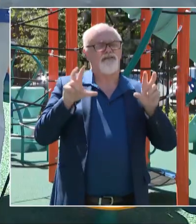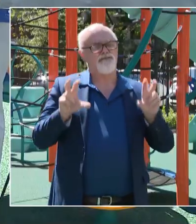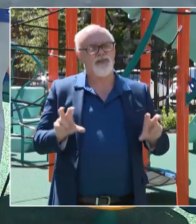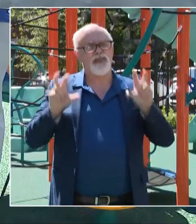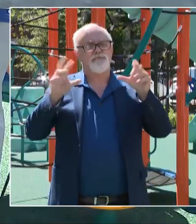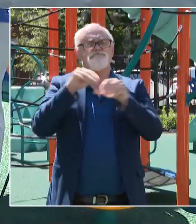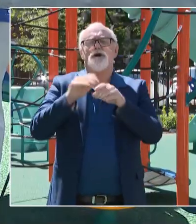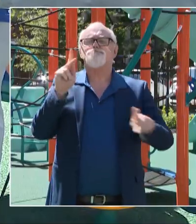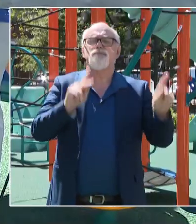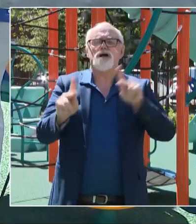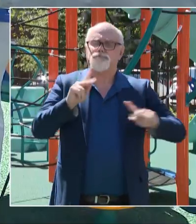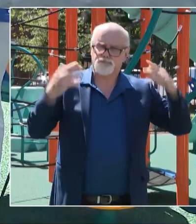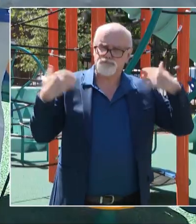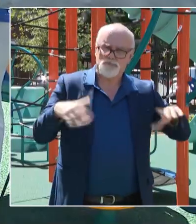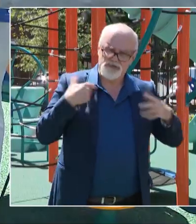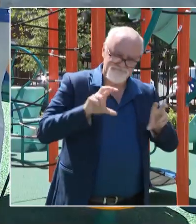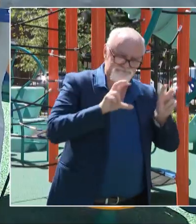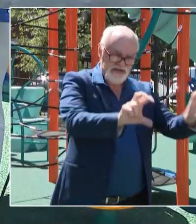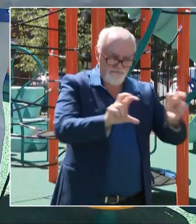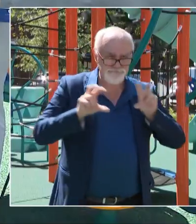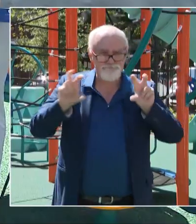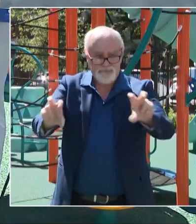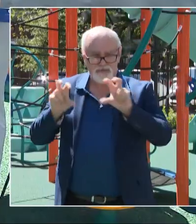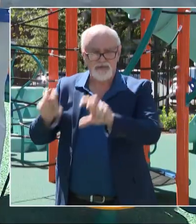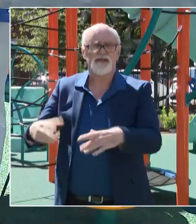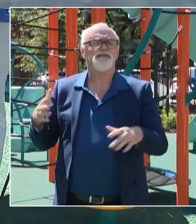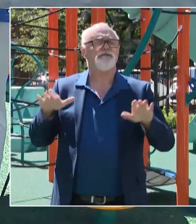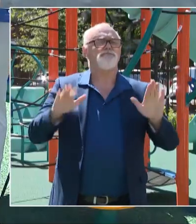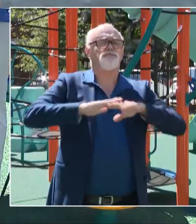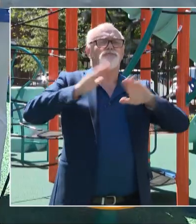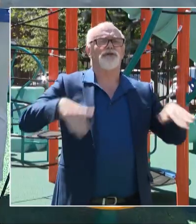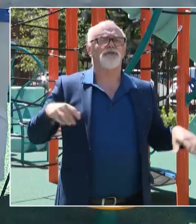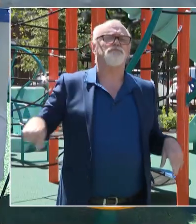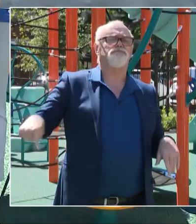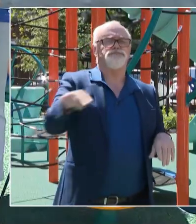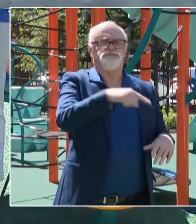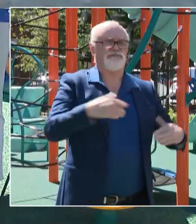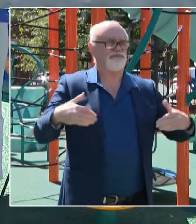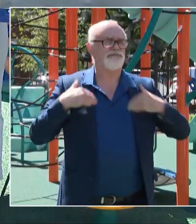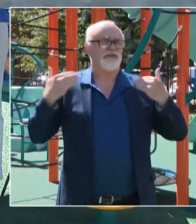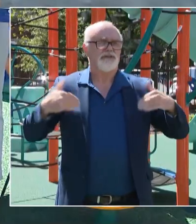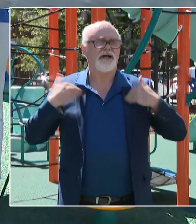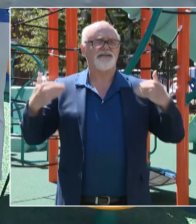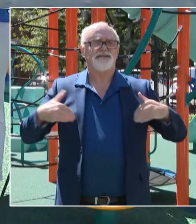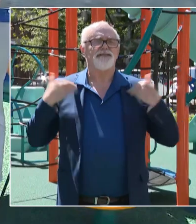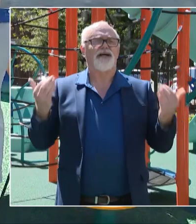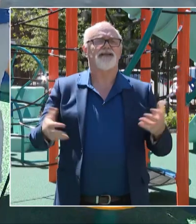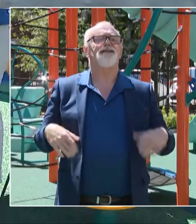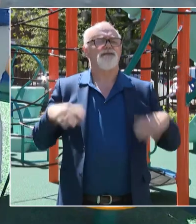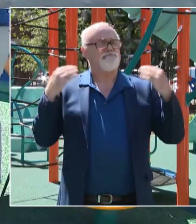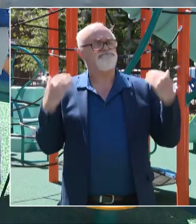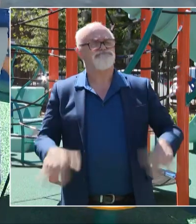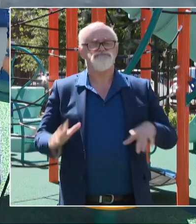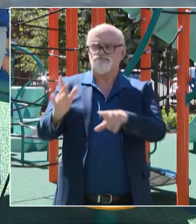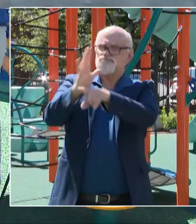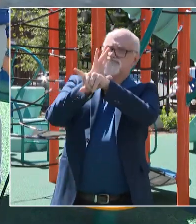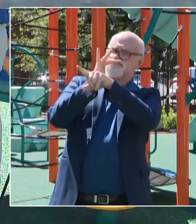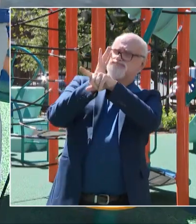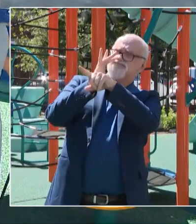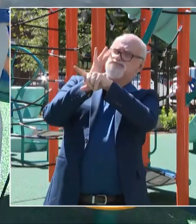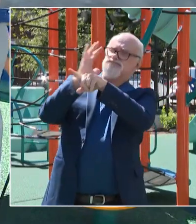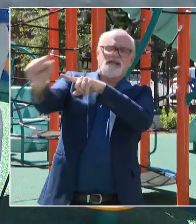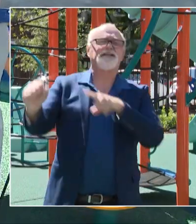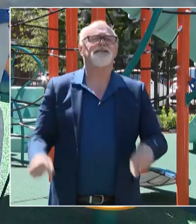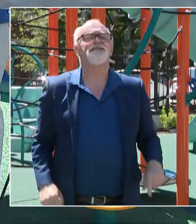of scholars. So I want to take a moment to tell you a bit about the school and the specs that you'll see. But first, I want